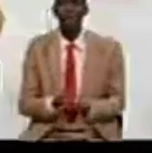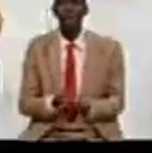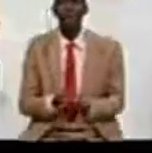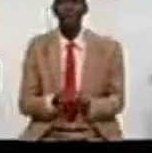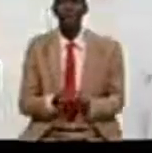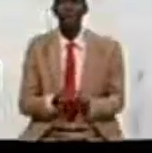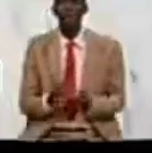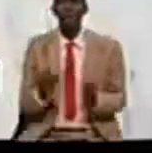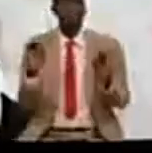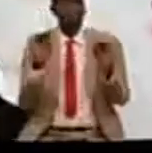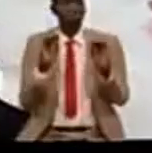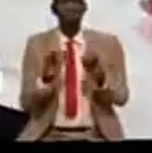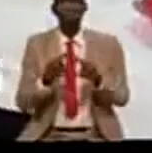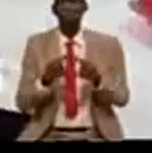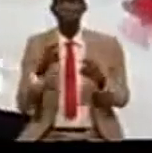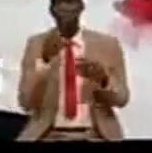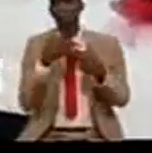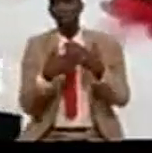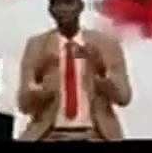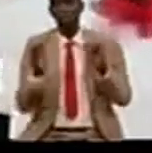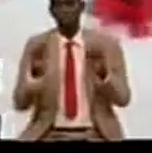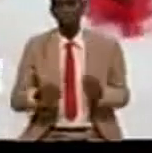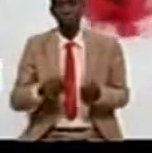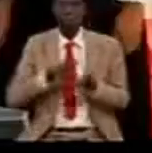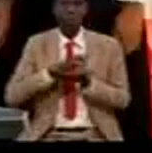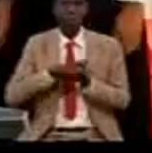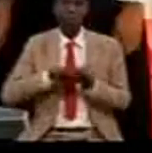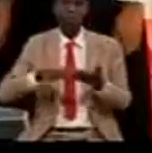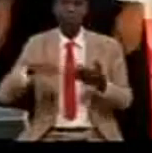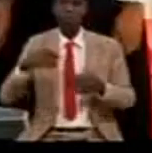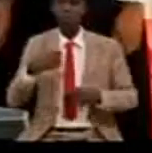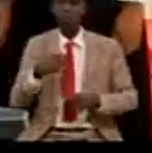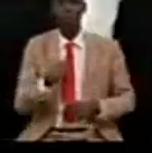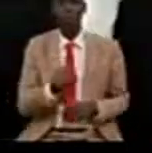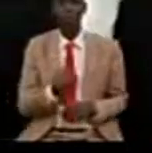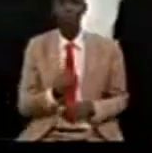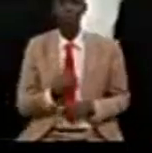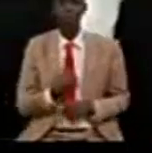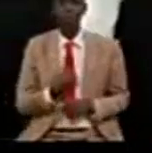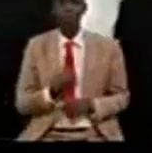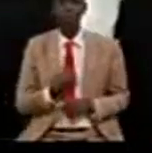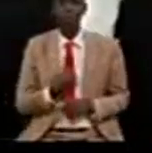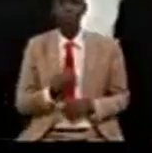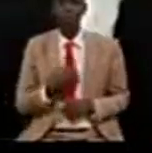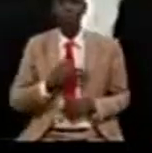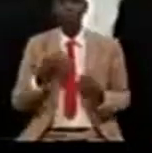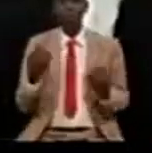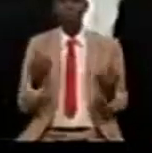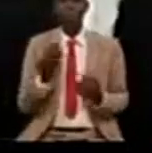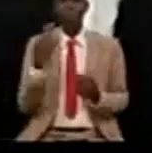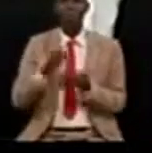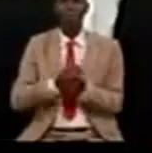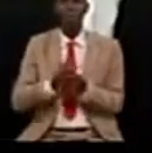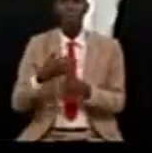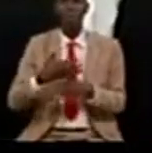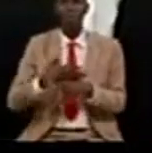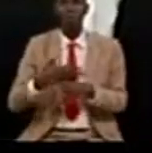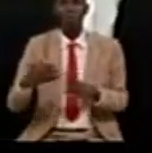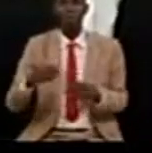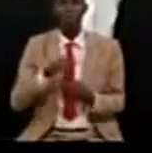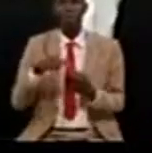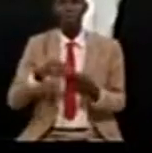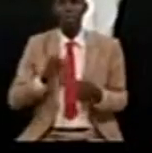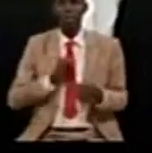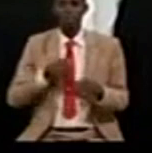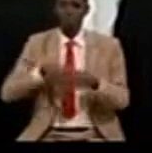Lamb. Nothing but the blood can purify me. My sins were washed away when I stepped in